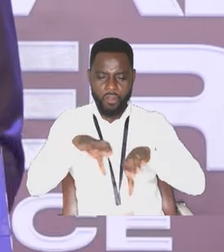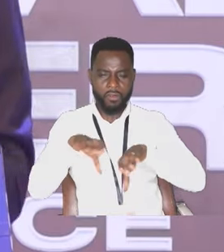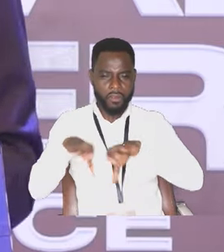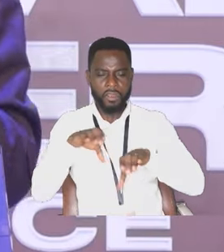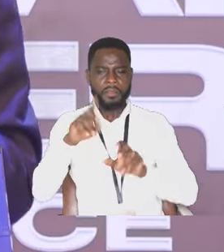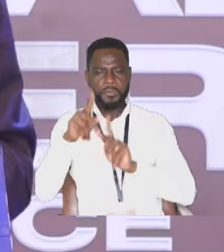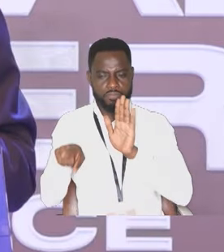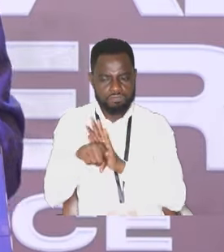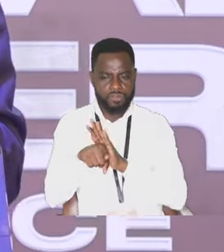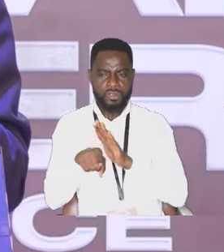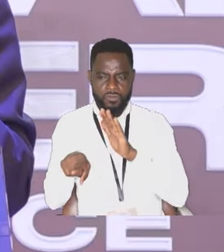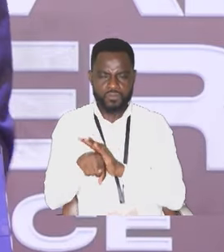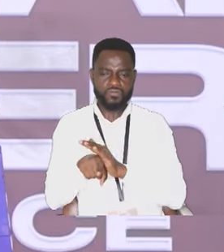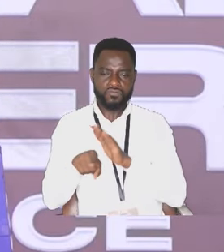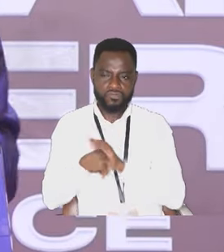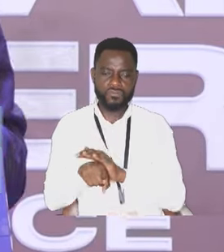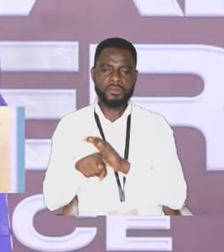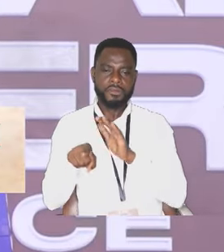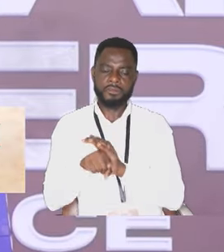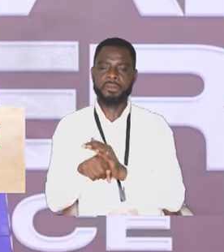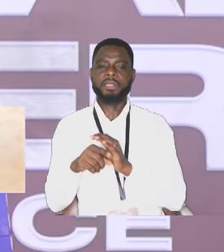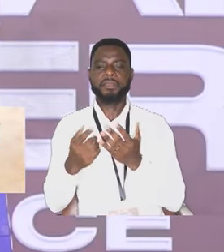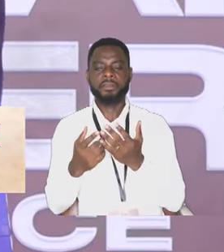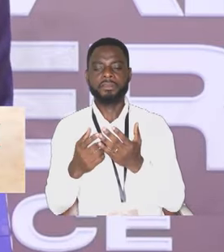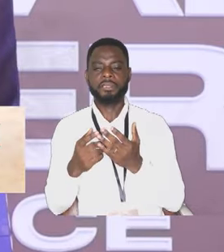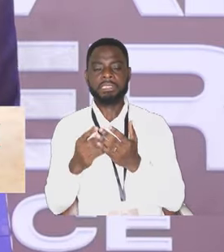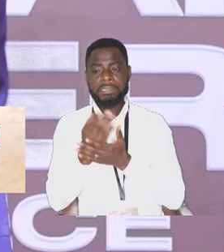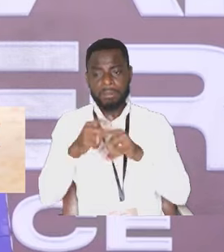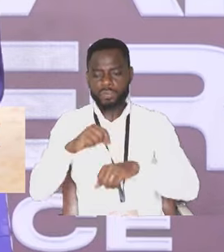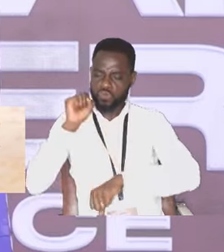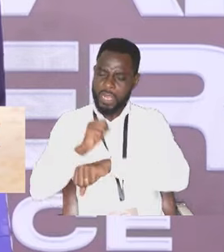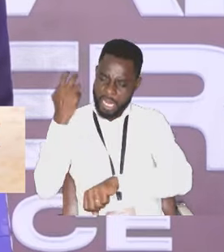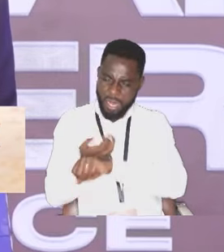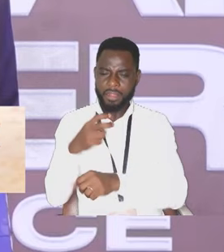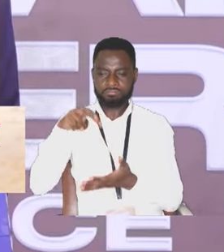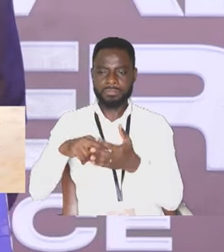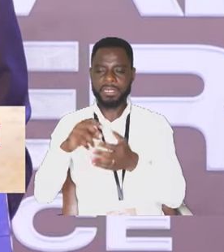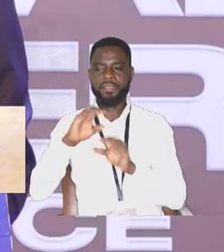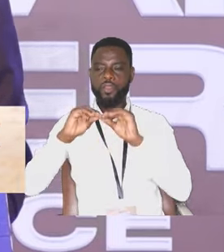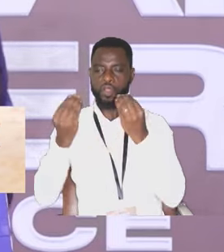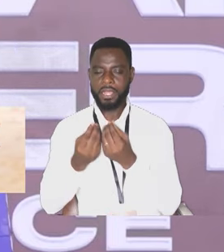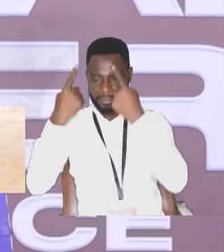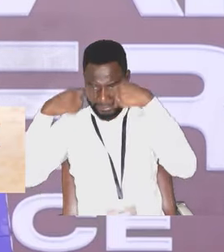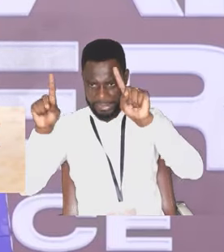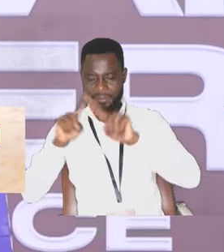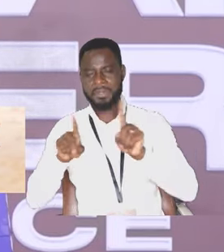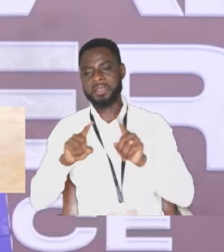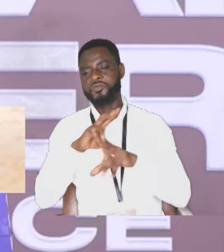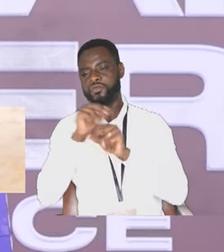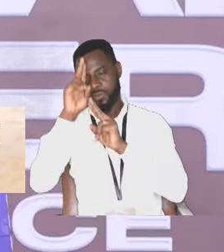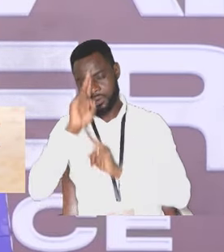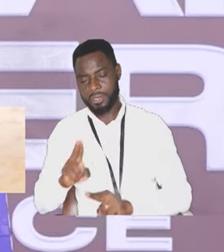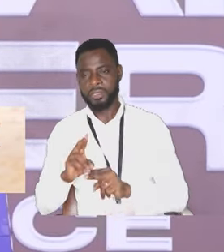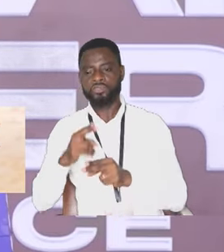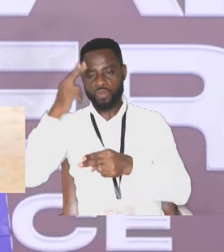stand. And then the organization succeeds. That one, no honoring, no rewarding. May God have mercy. So naming